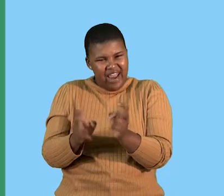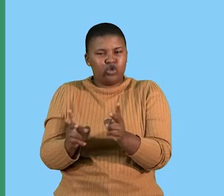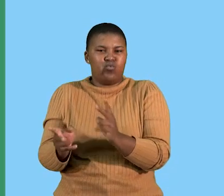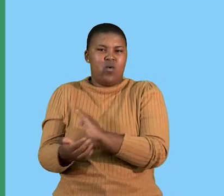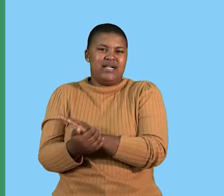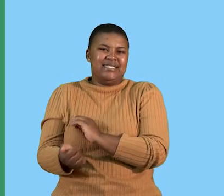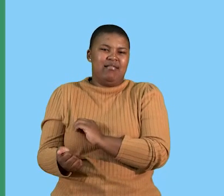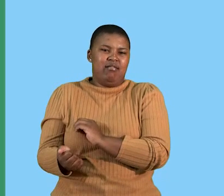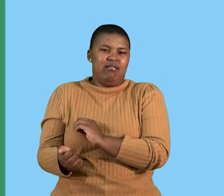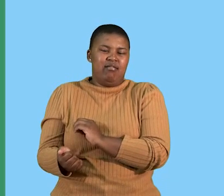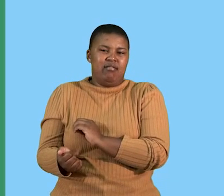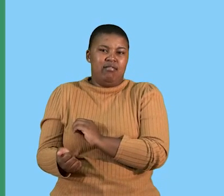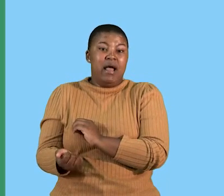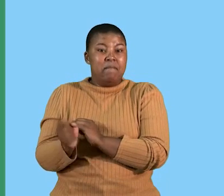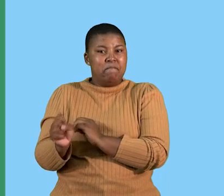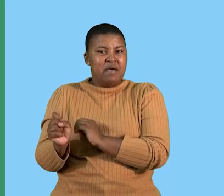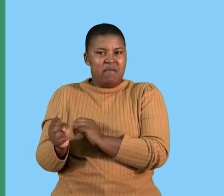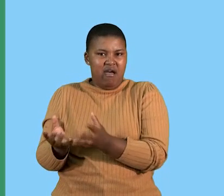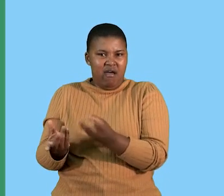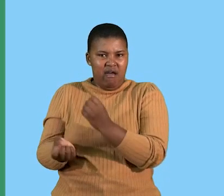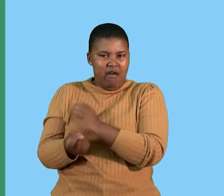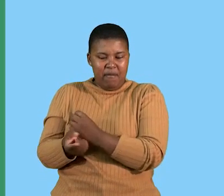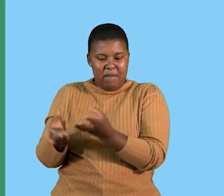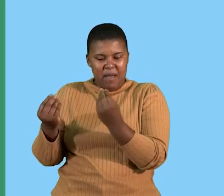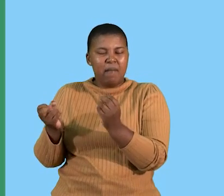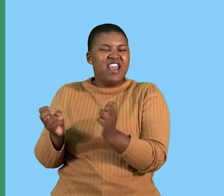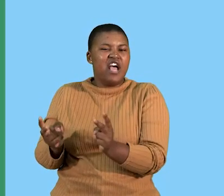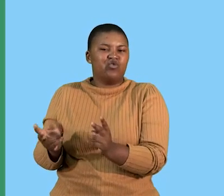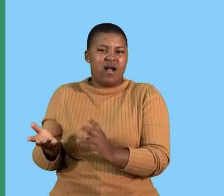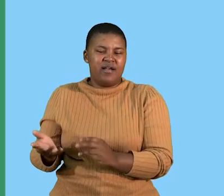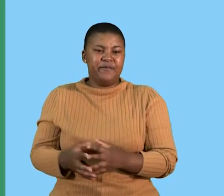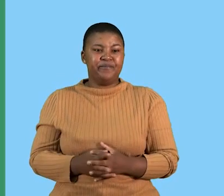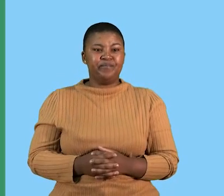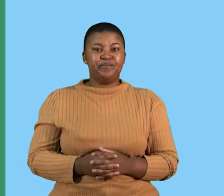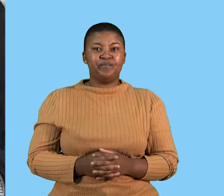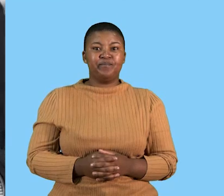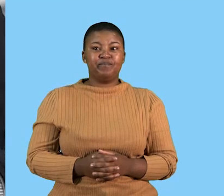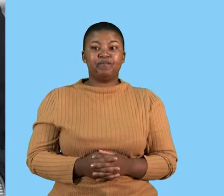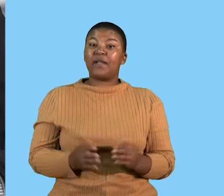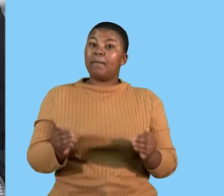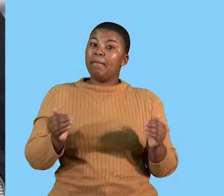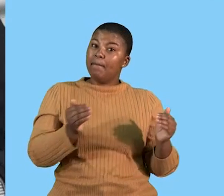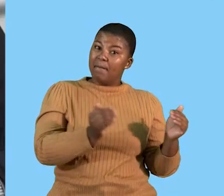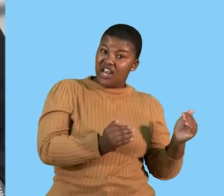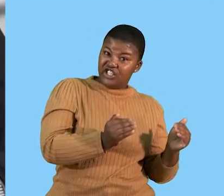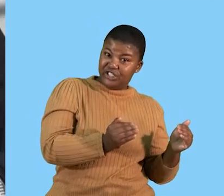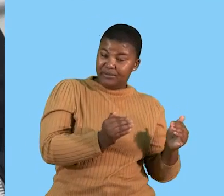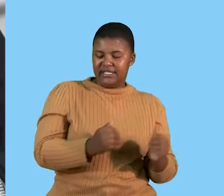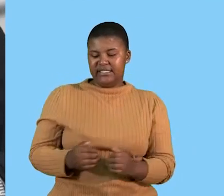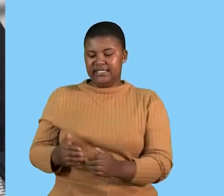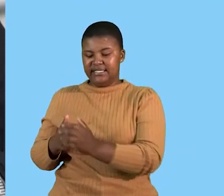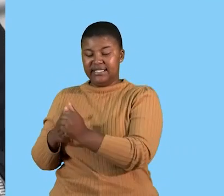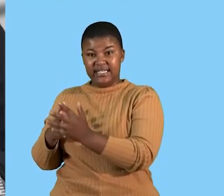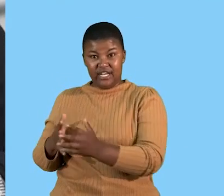specific leadership skills and it just comes to them naturally. Now, management and